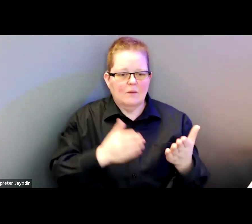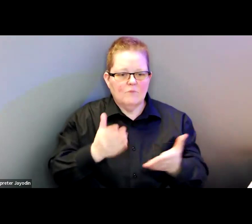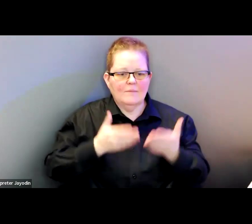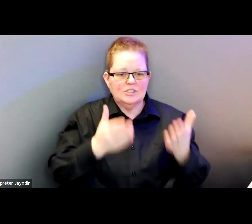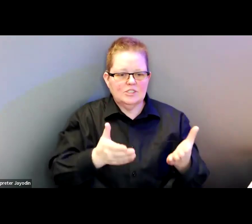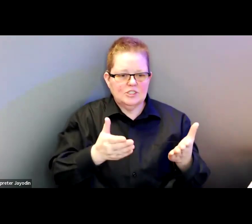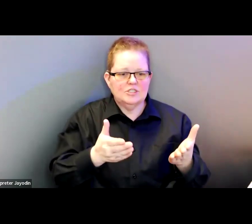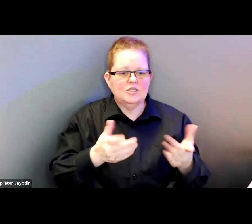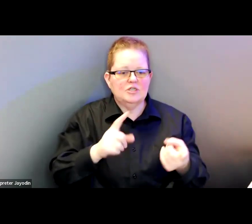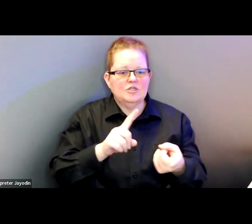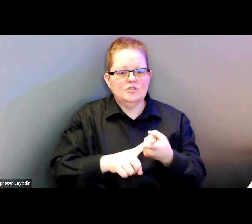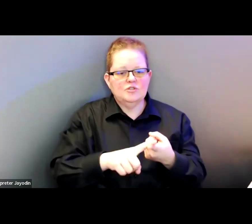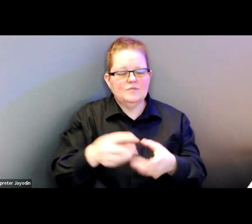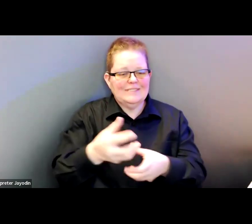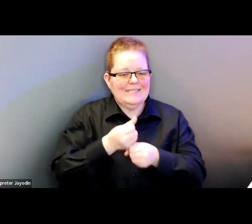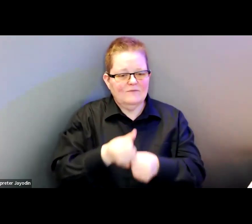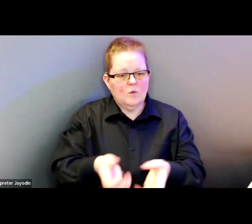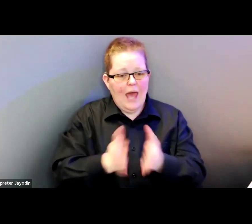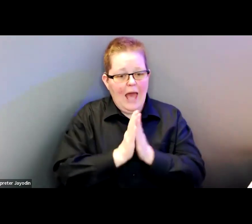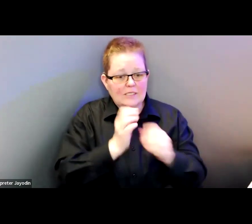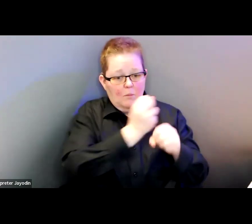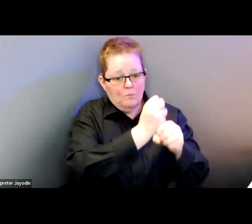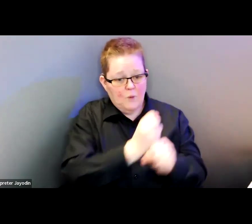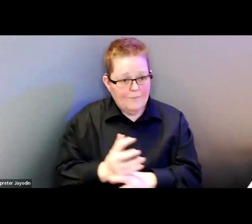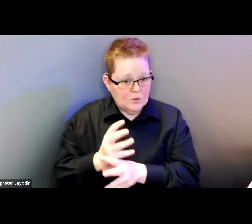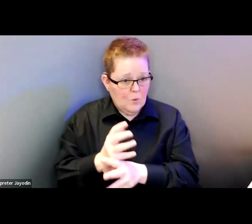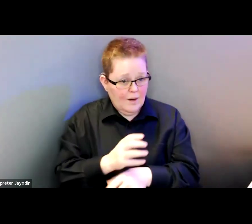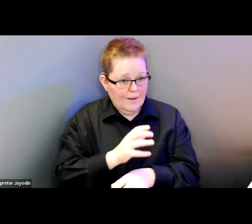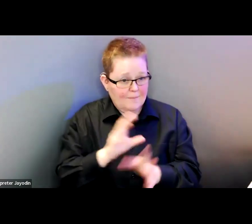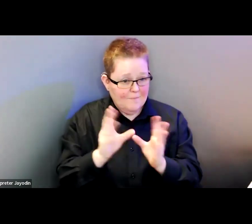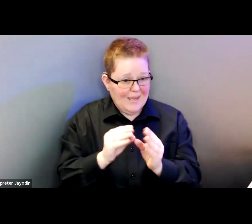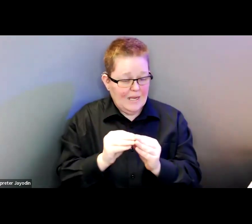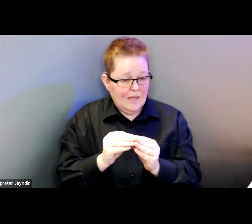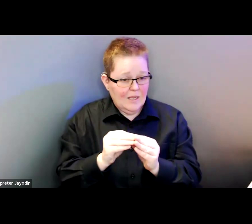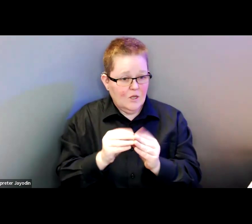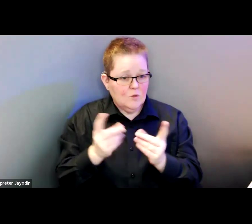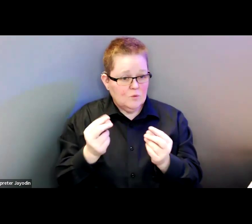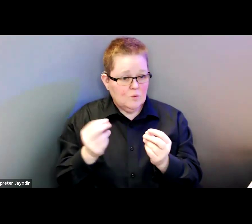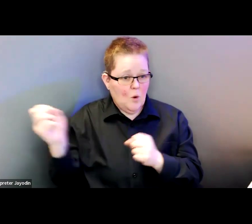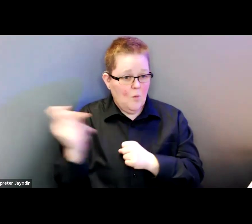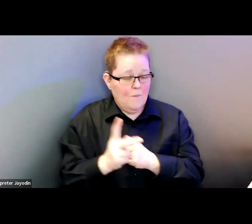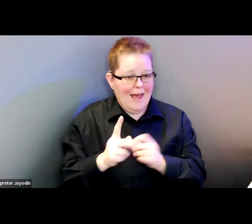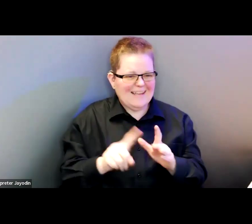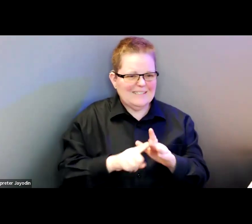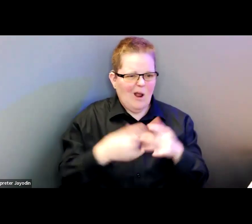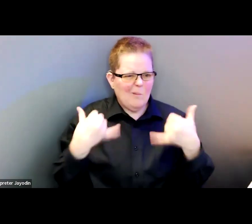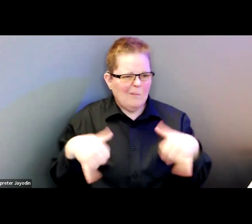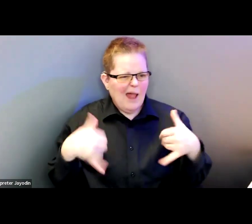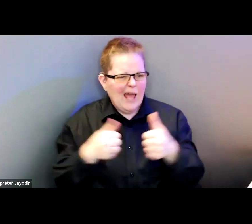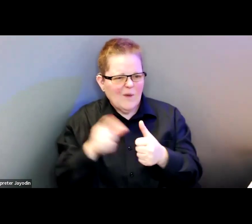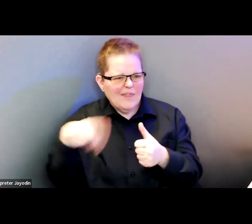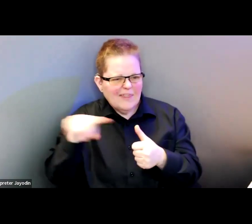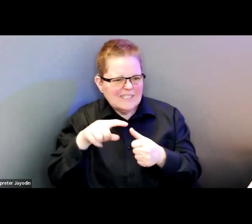ask the folks at the preparatory meeting to go back and to start playing with this a little bit, to sort